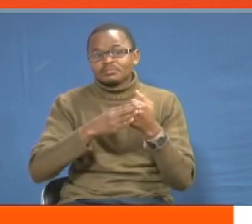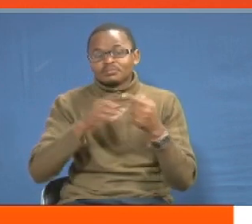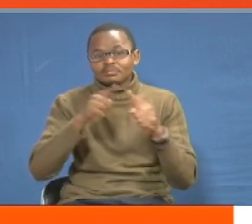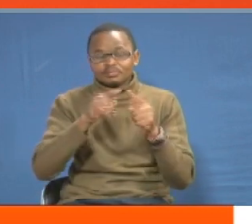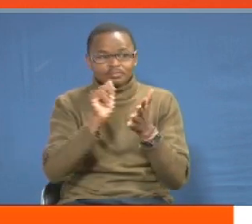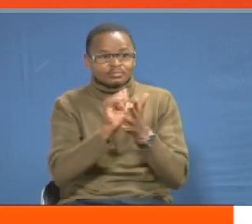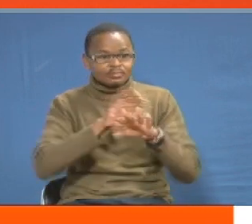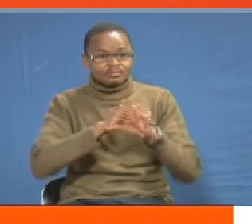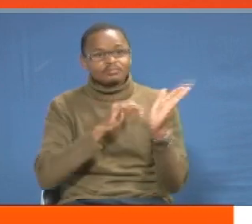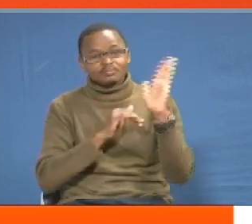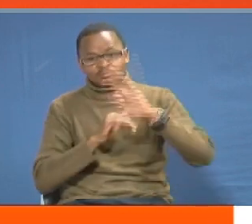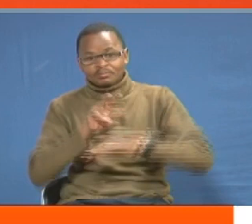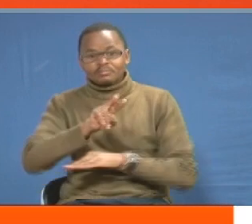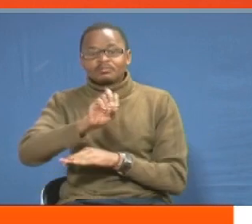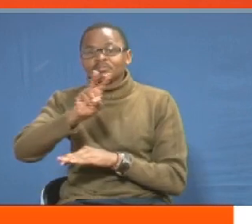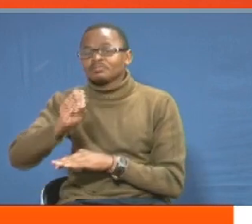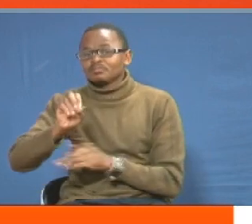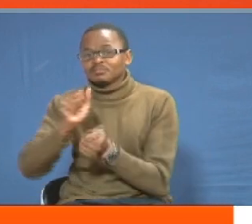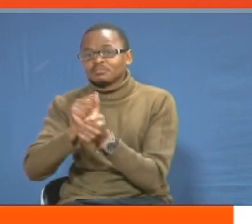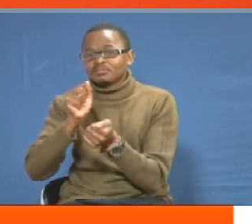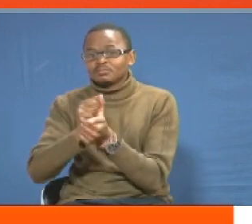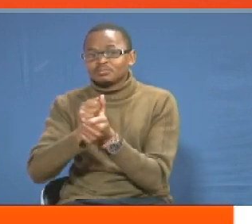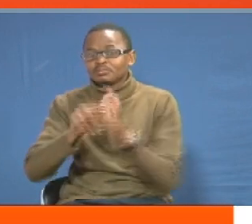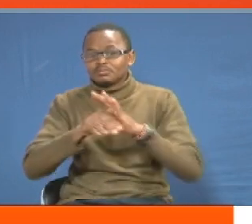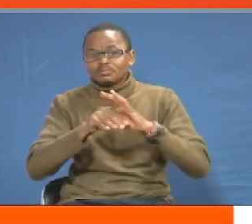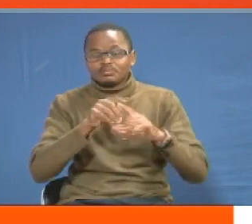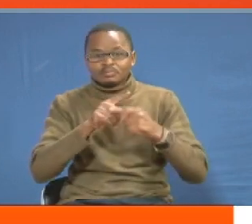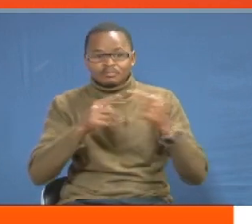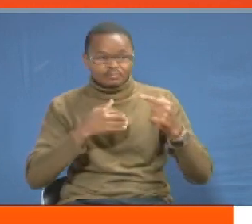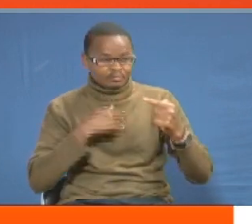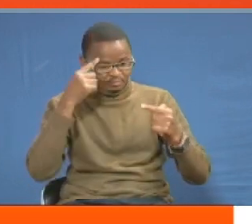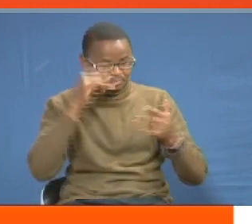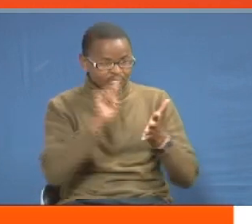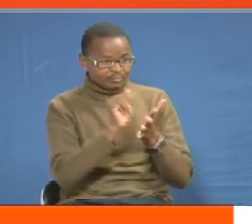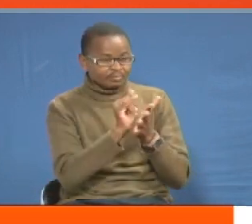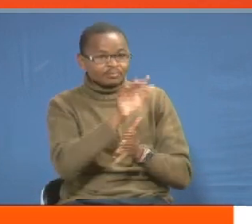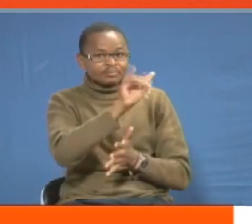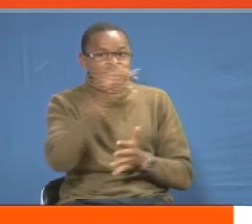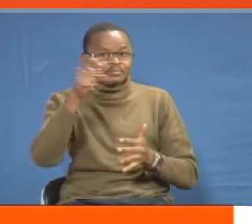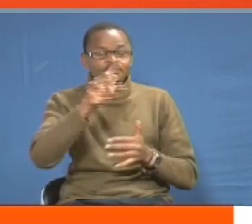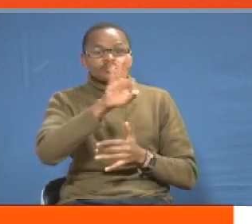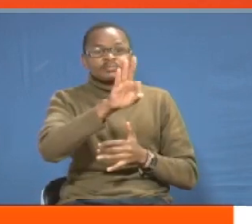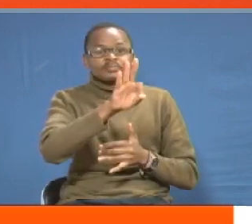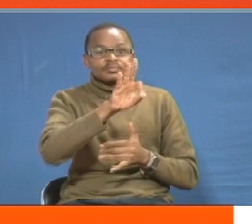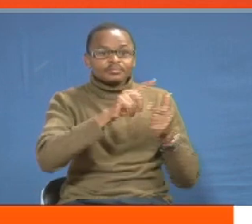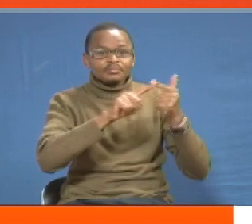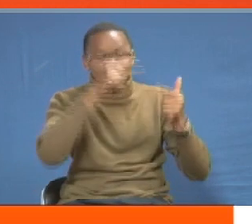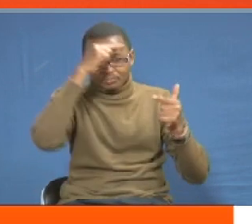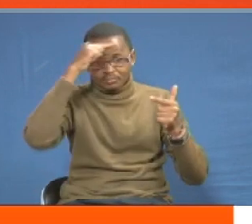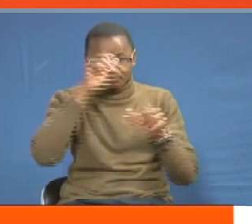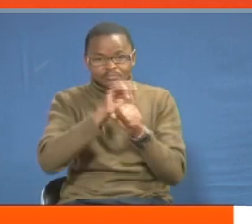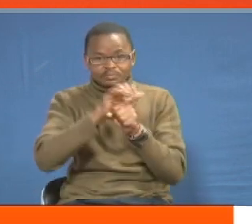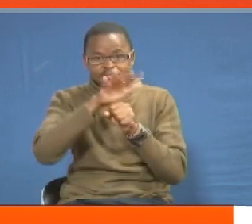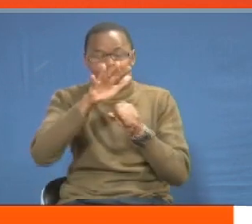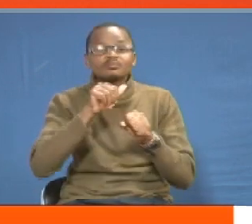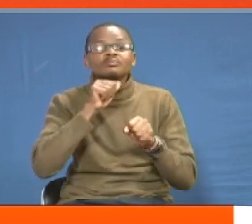of 2019, getting into 2020, with the report being ready for dissemination actually by March. But because of